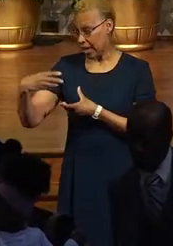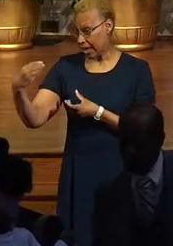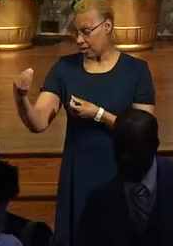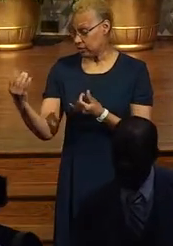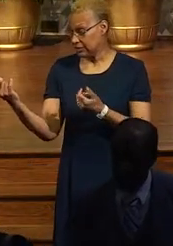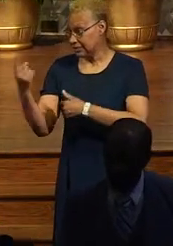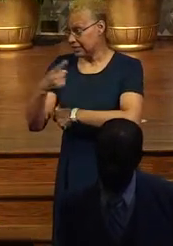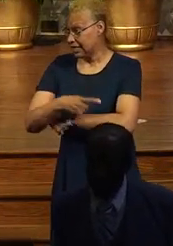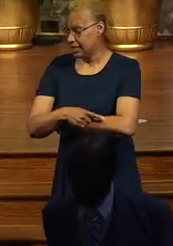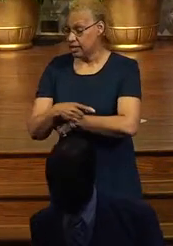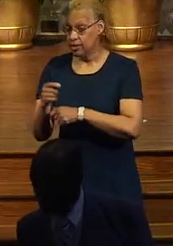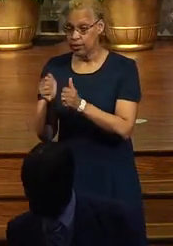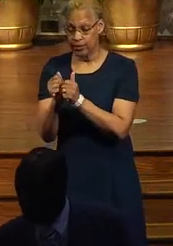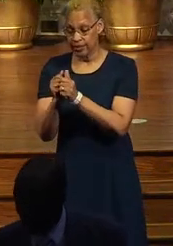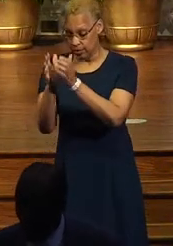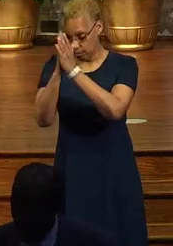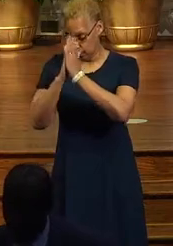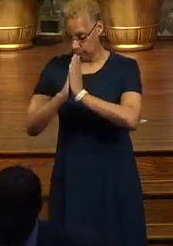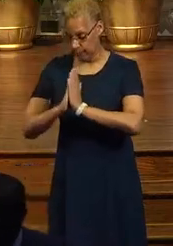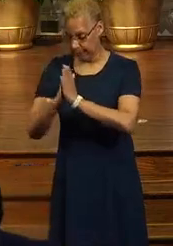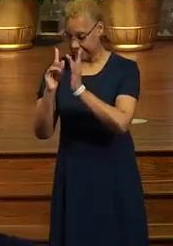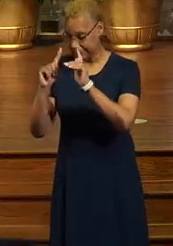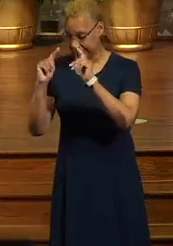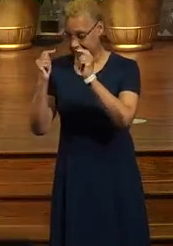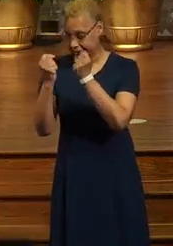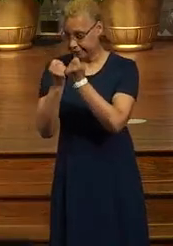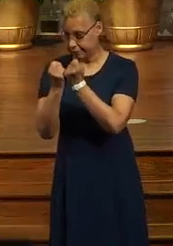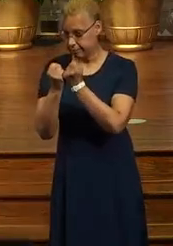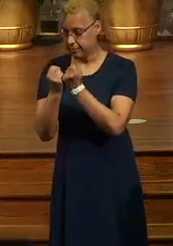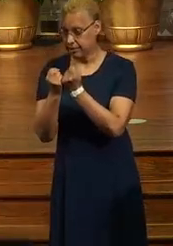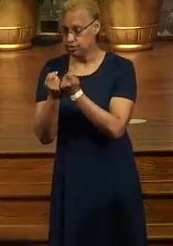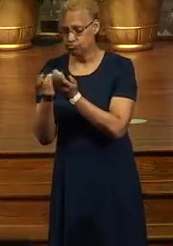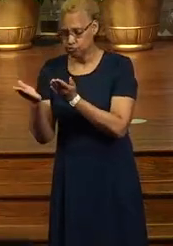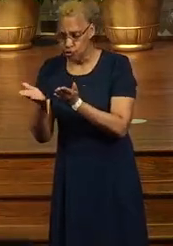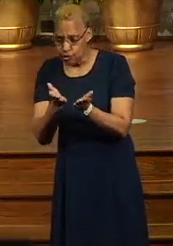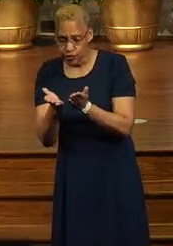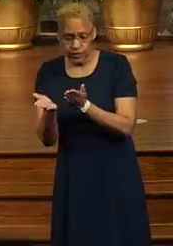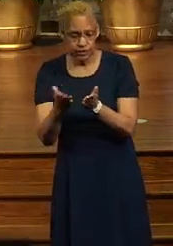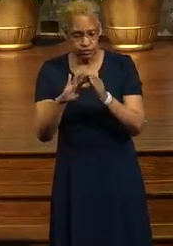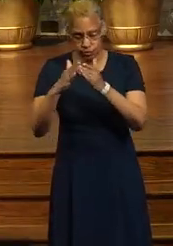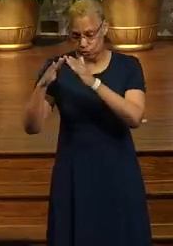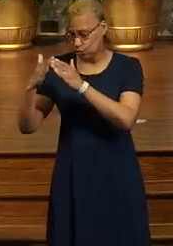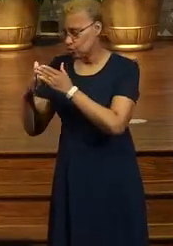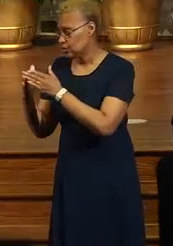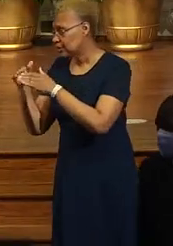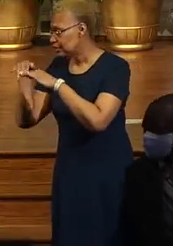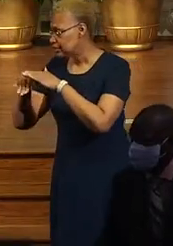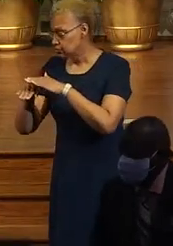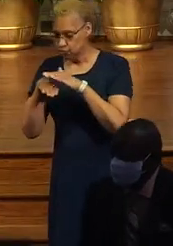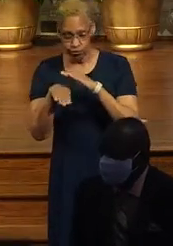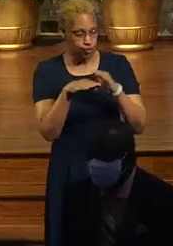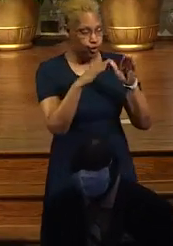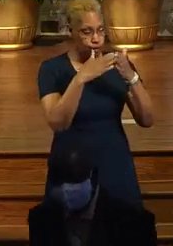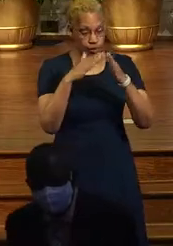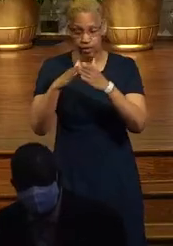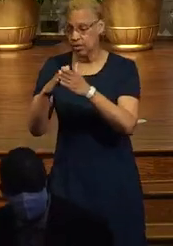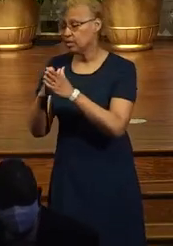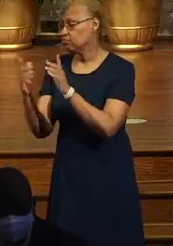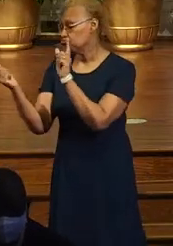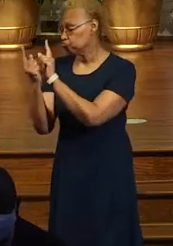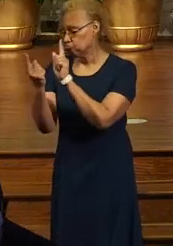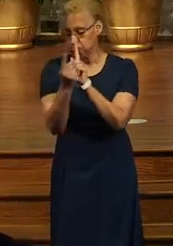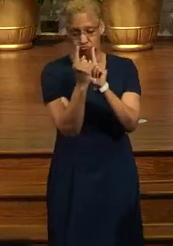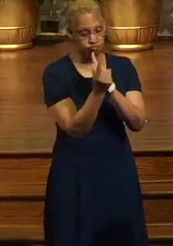members of our prayer team and community services into the community to meet, to greet, to pray for the